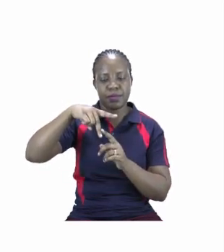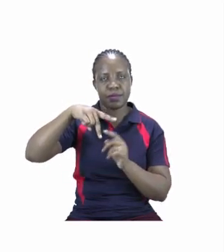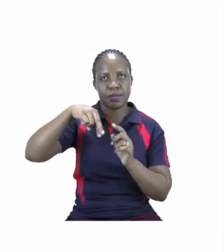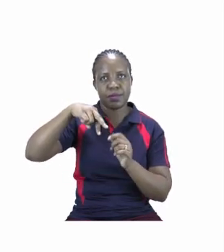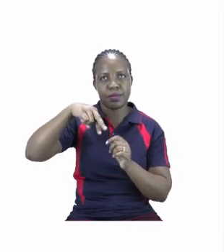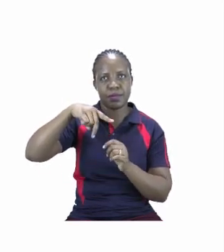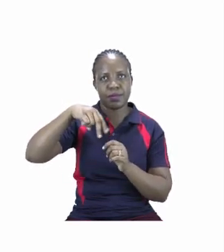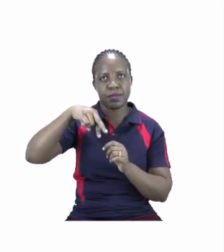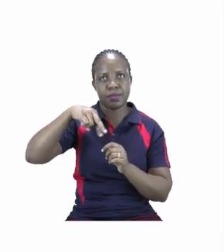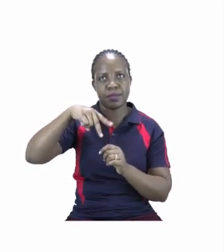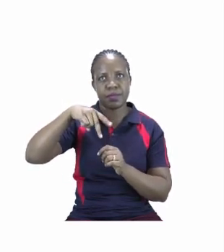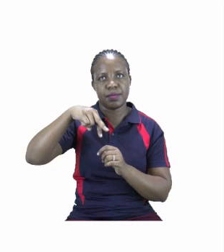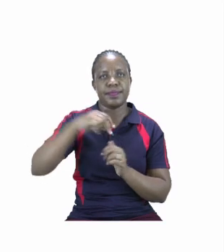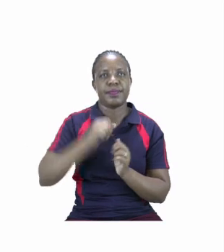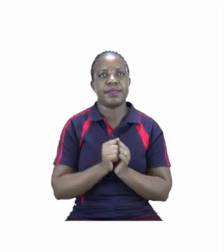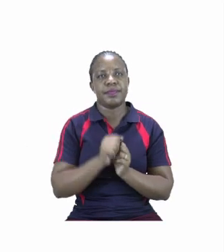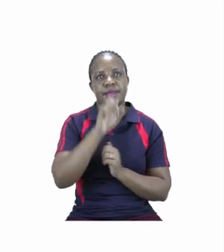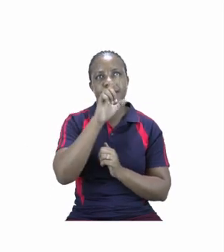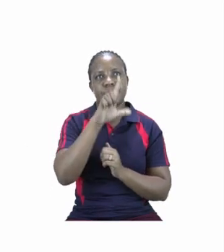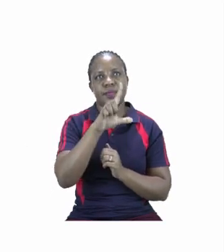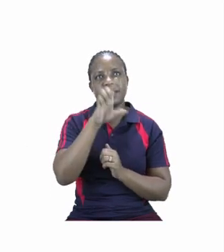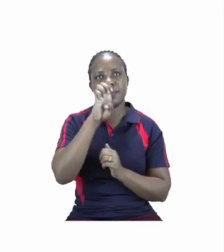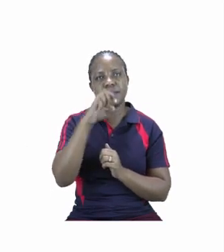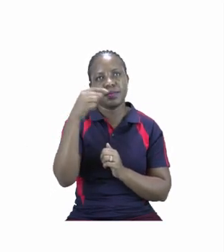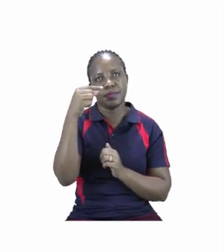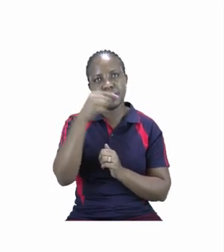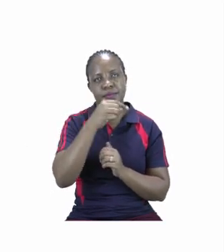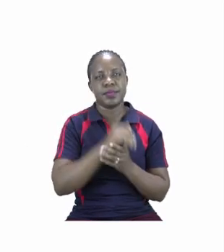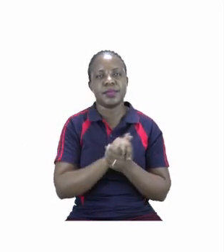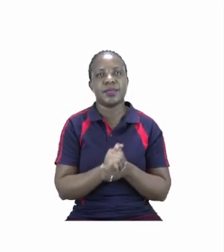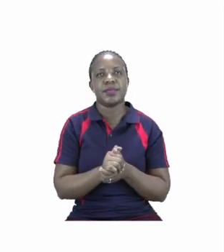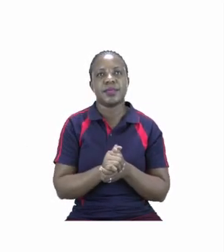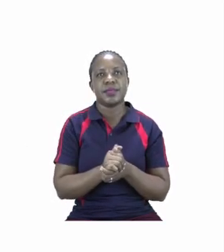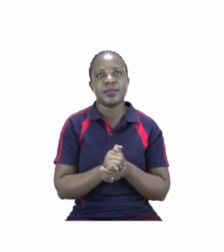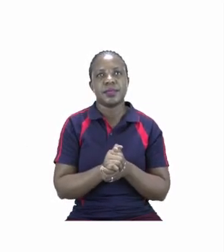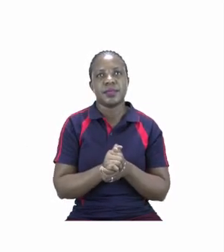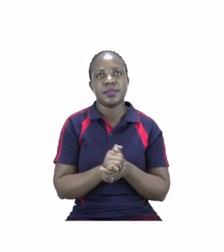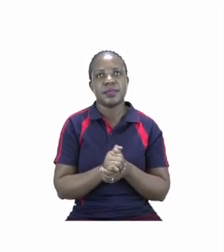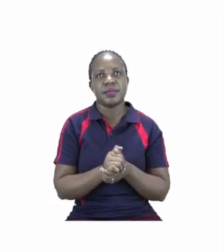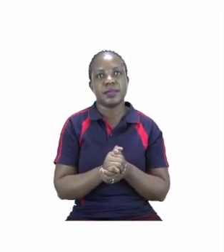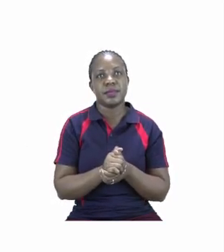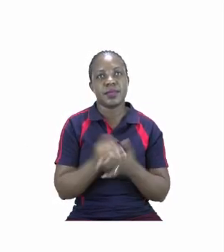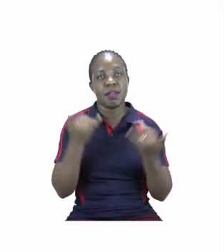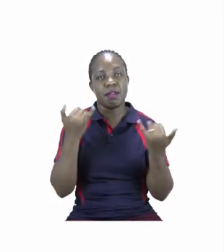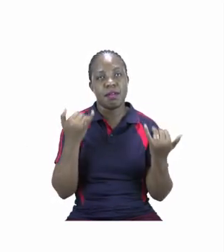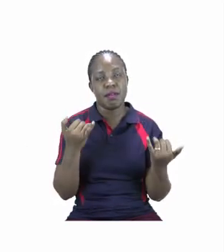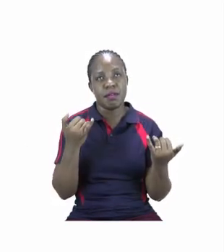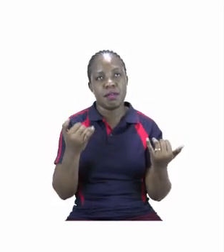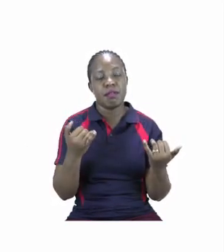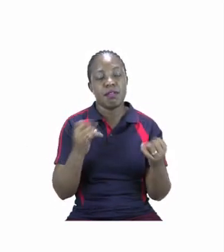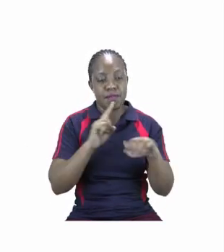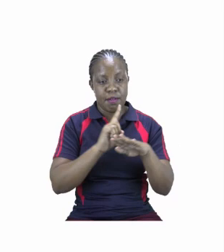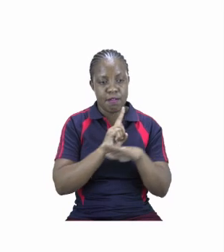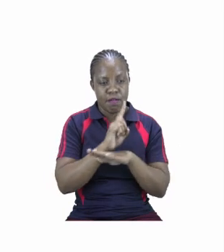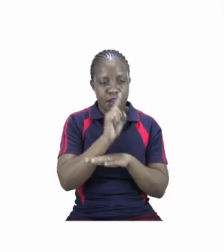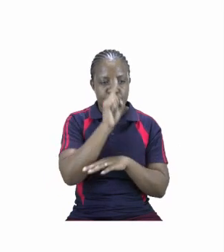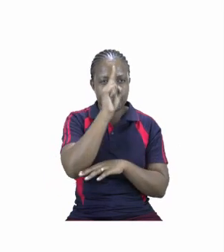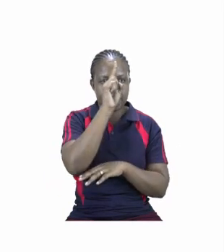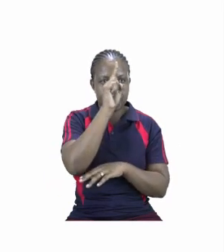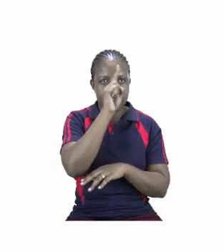leg. Very good. Now you and I are going to trace the word